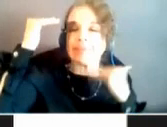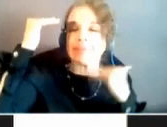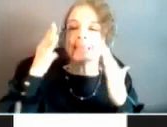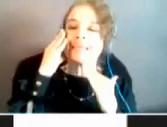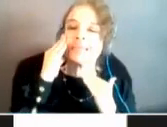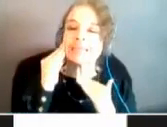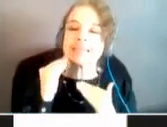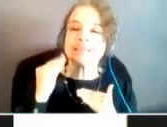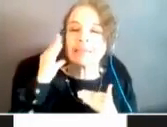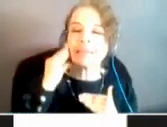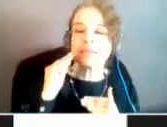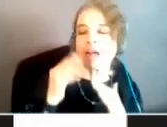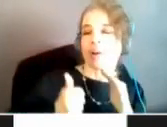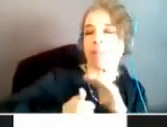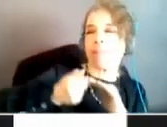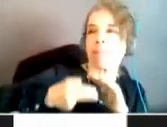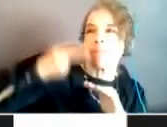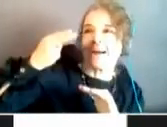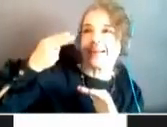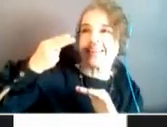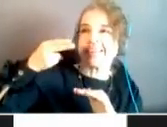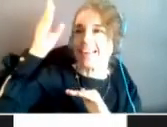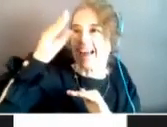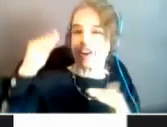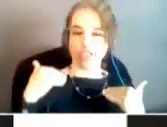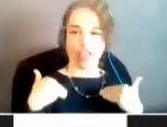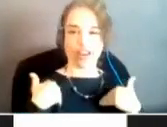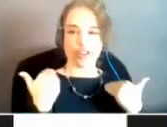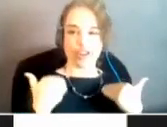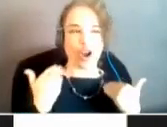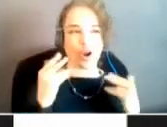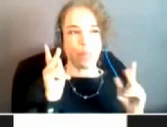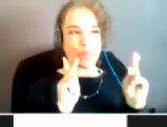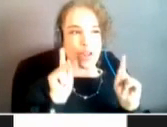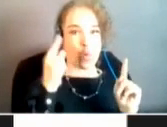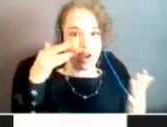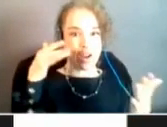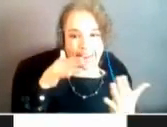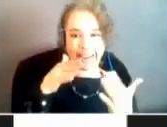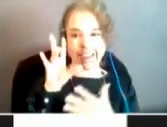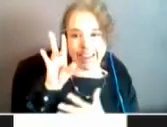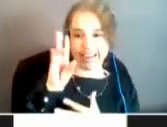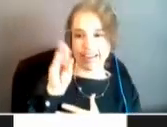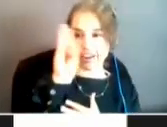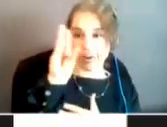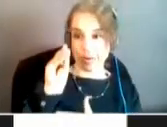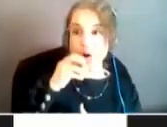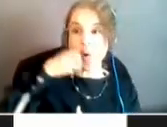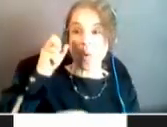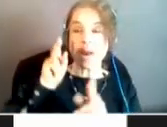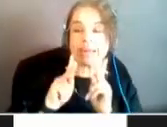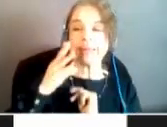experience bereavement at a much higher rate than younger adults. One study found that over 70% of older